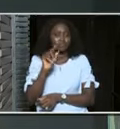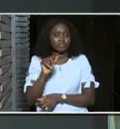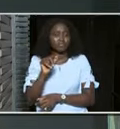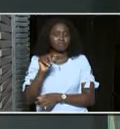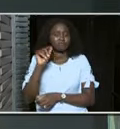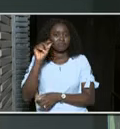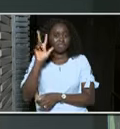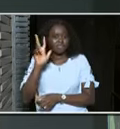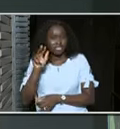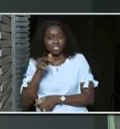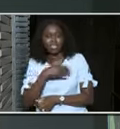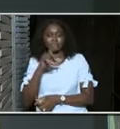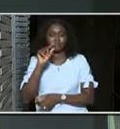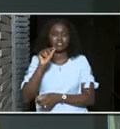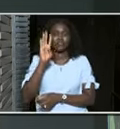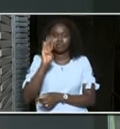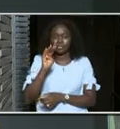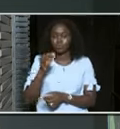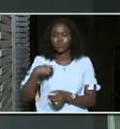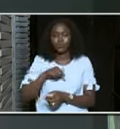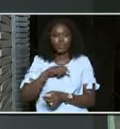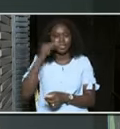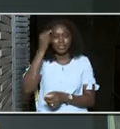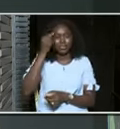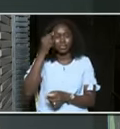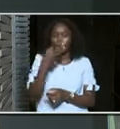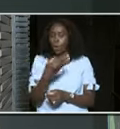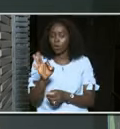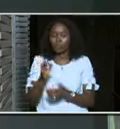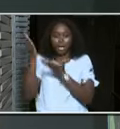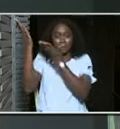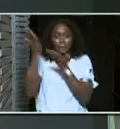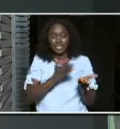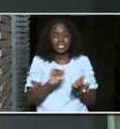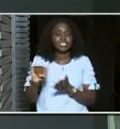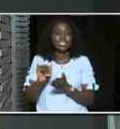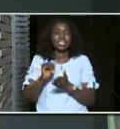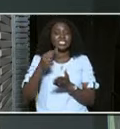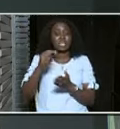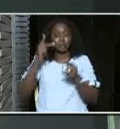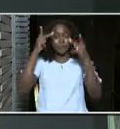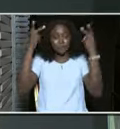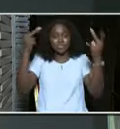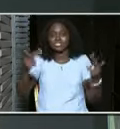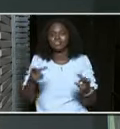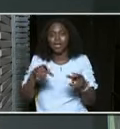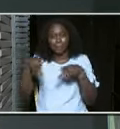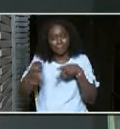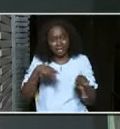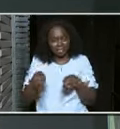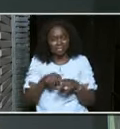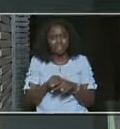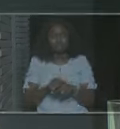2013-14, we thought of bringing a progressive party, better party